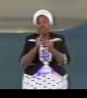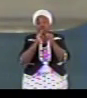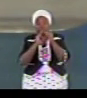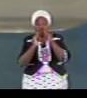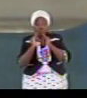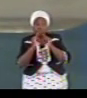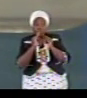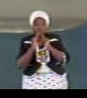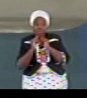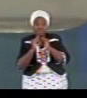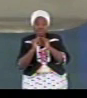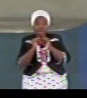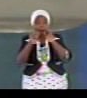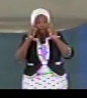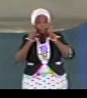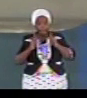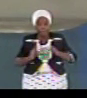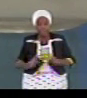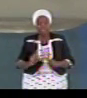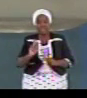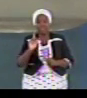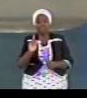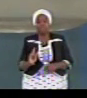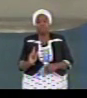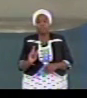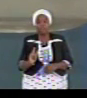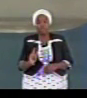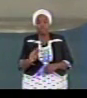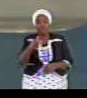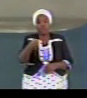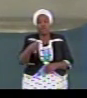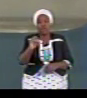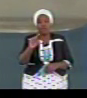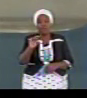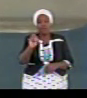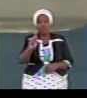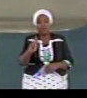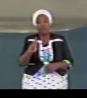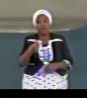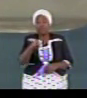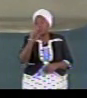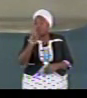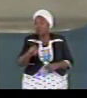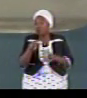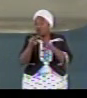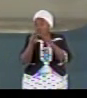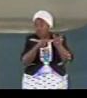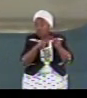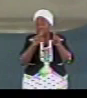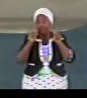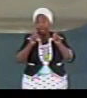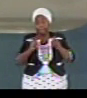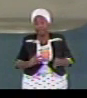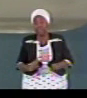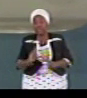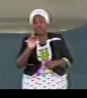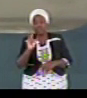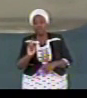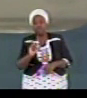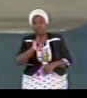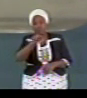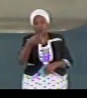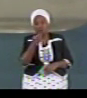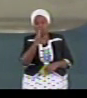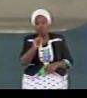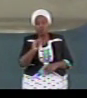instruction personally. Peter, you must watch personally. John,